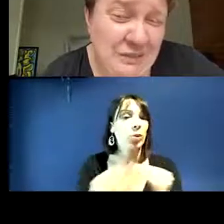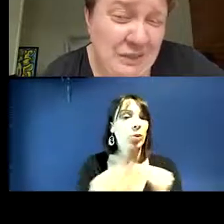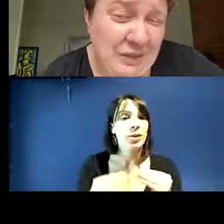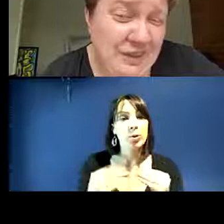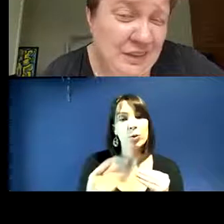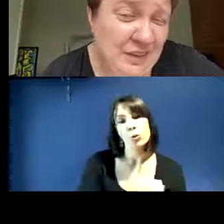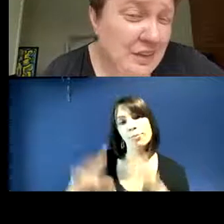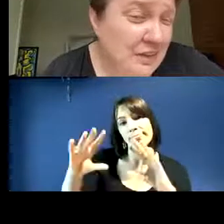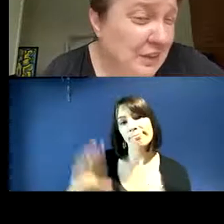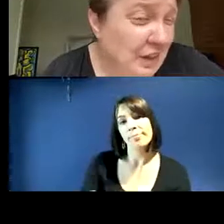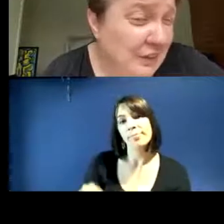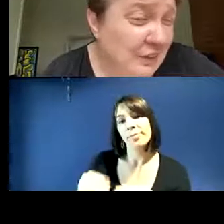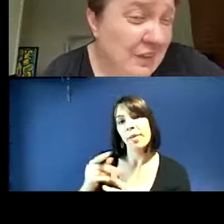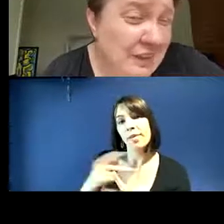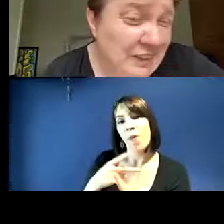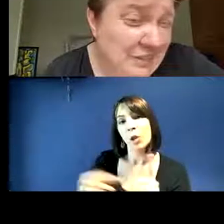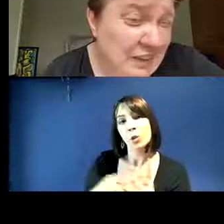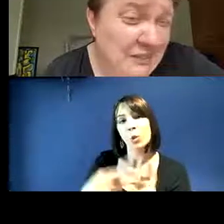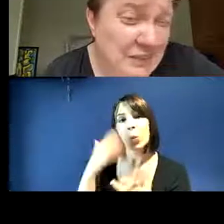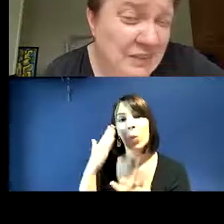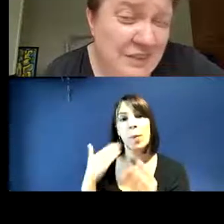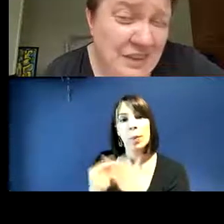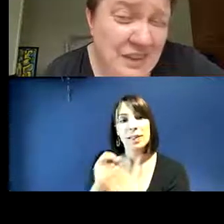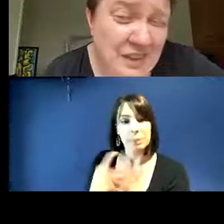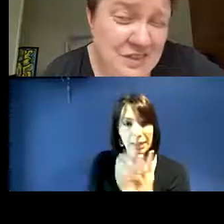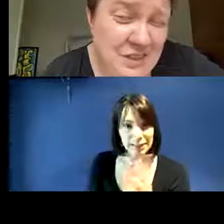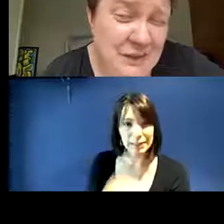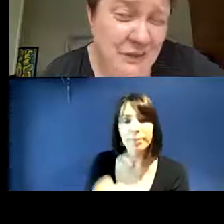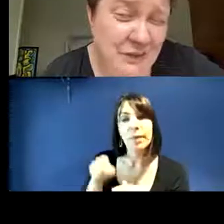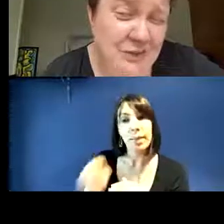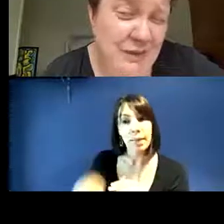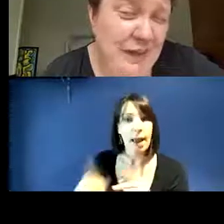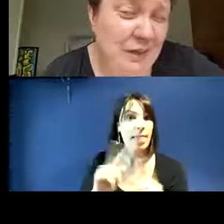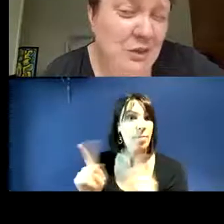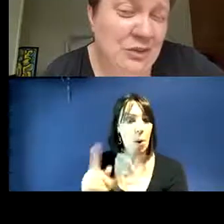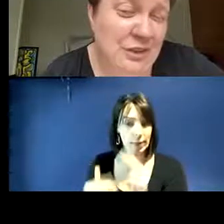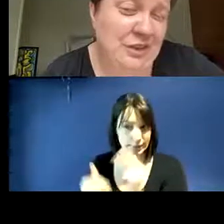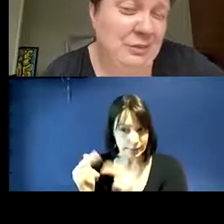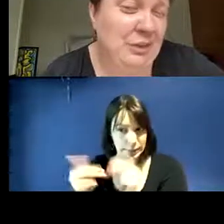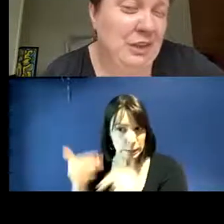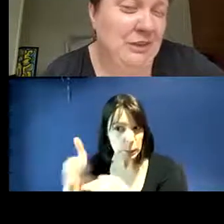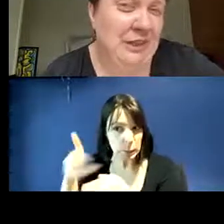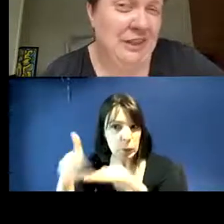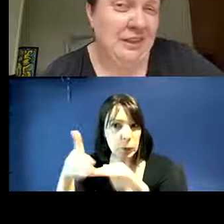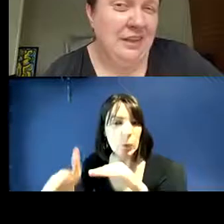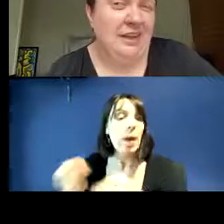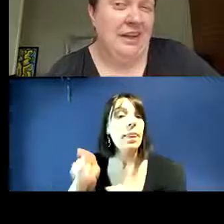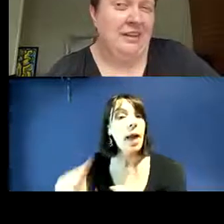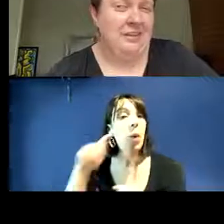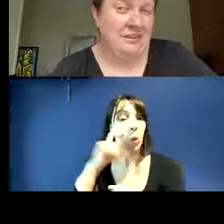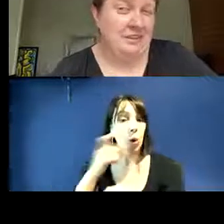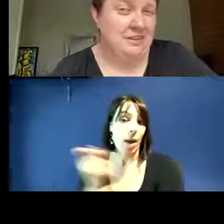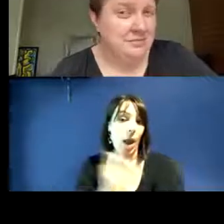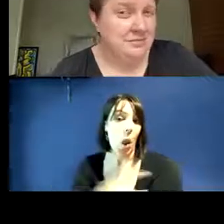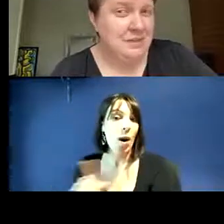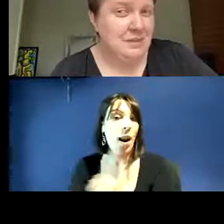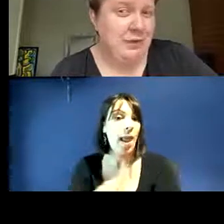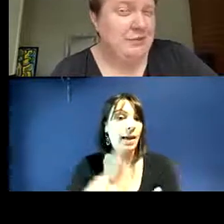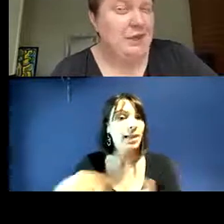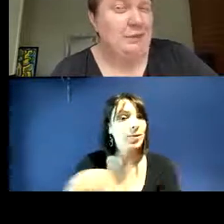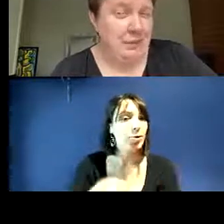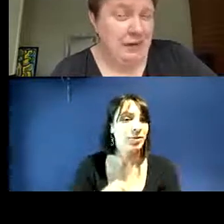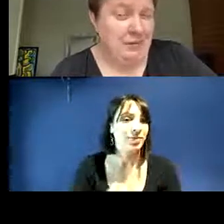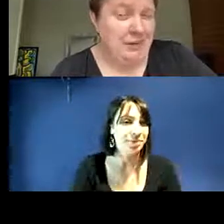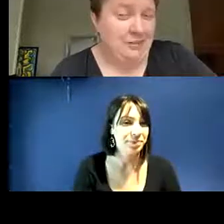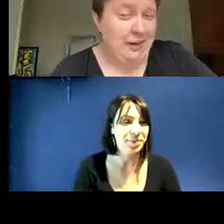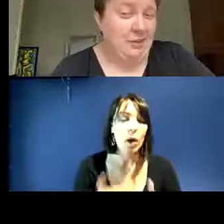with disabilities that are currently in development and due to be launched by Our Watch and WDV later this year. We're